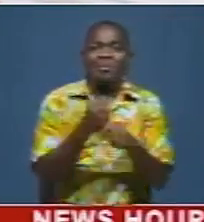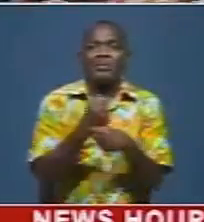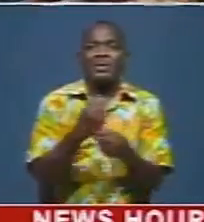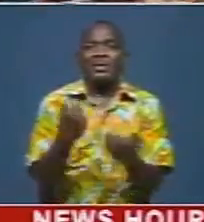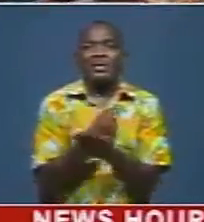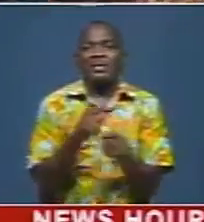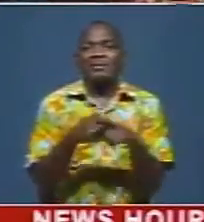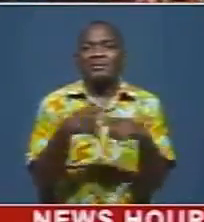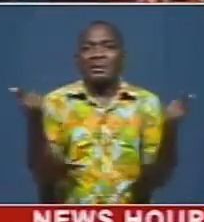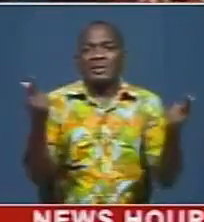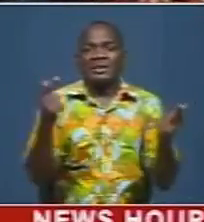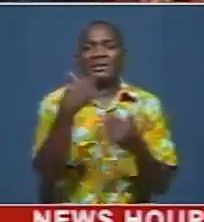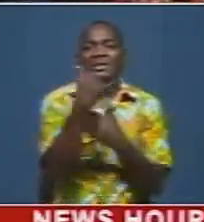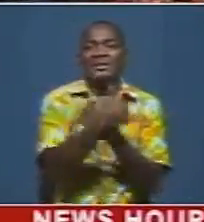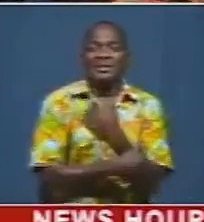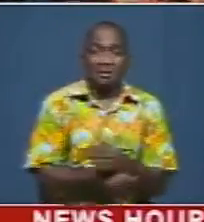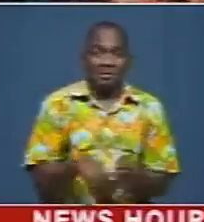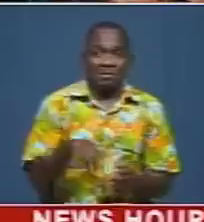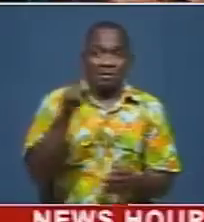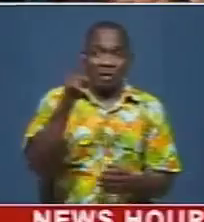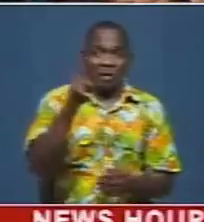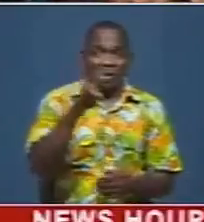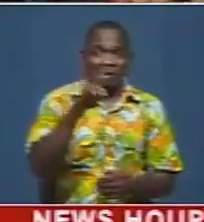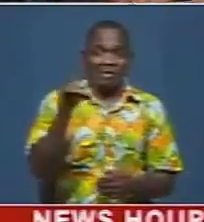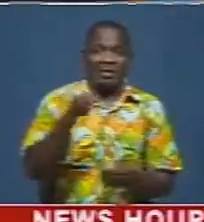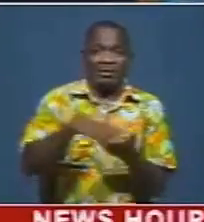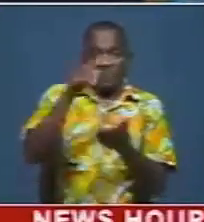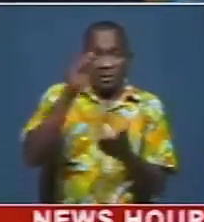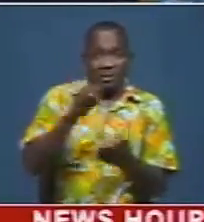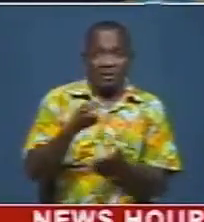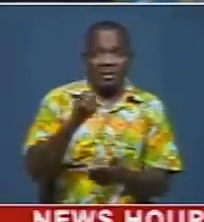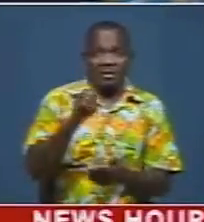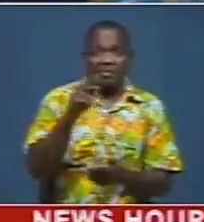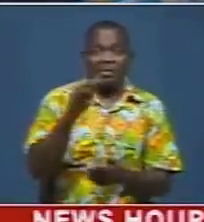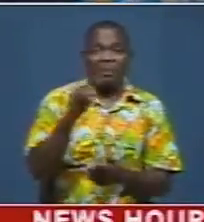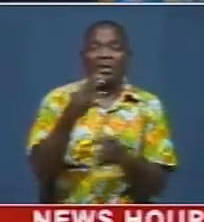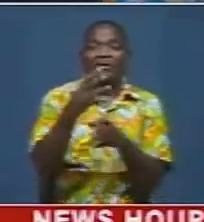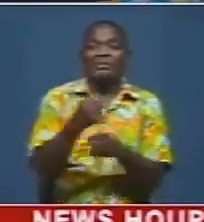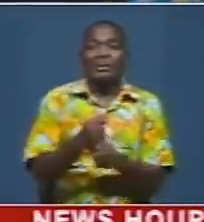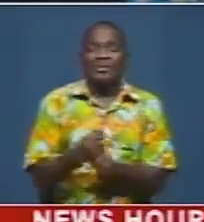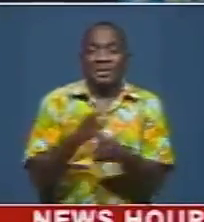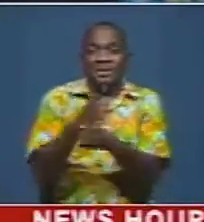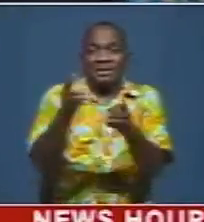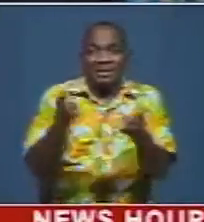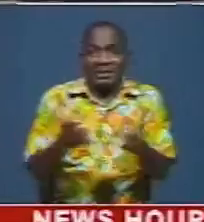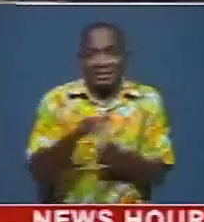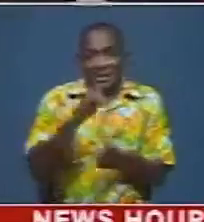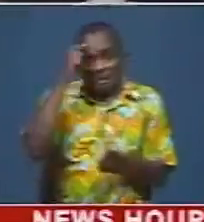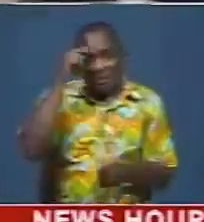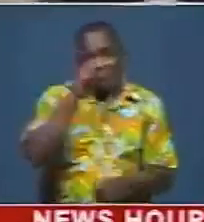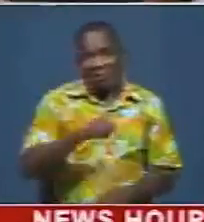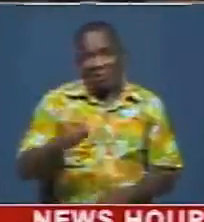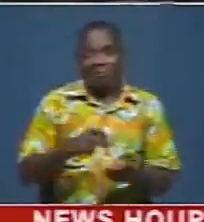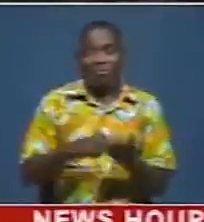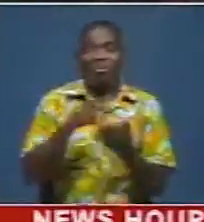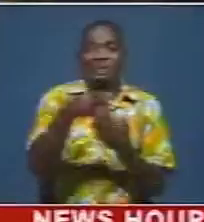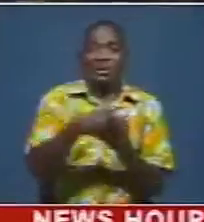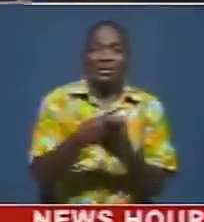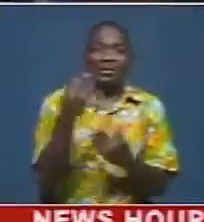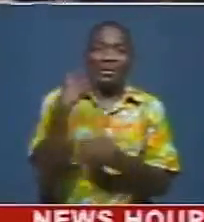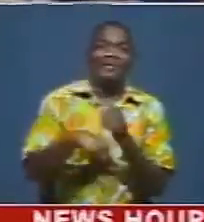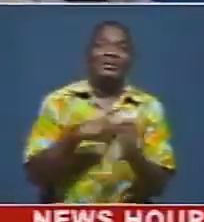country. 170 students from the Ekonfi traditional area have benefited from the district-based government scholarship scheme since